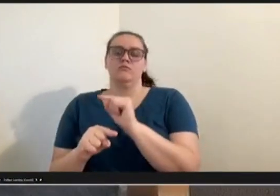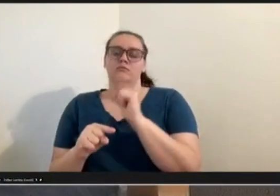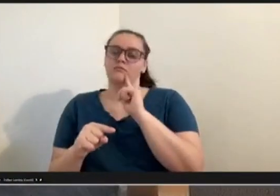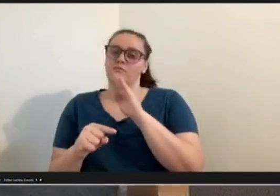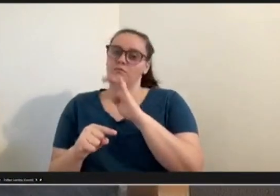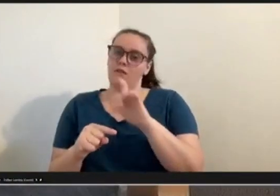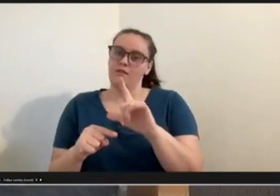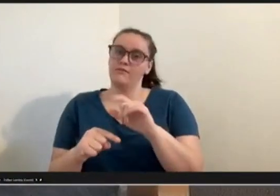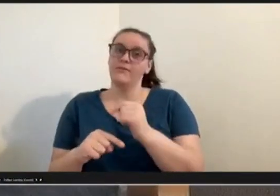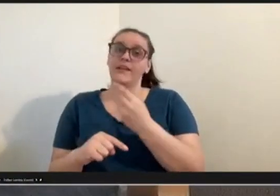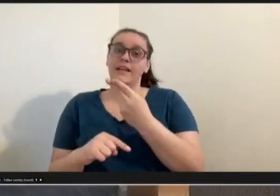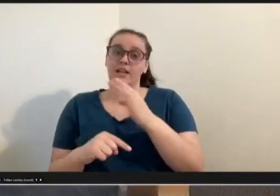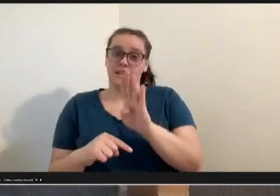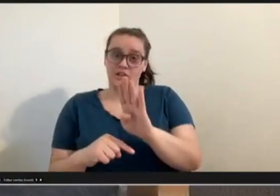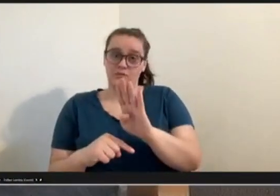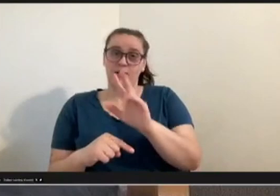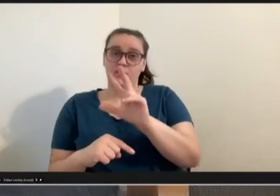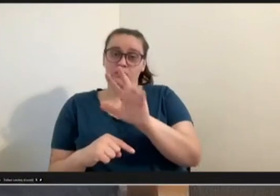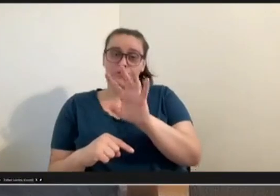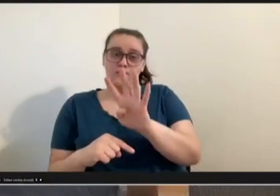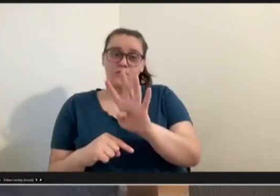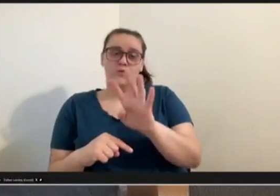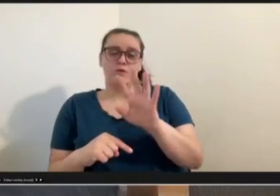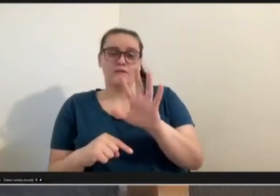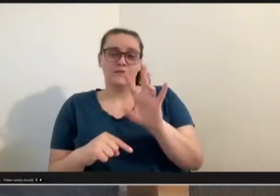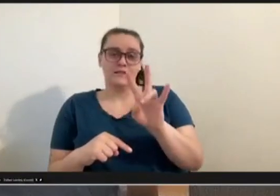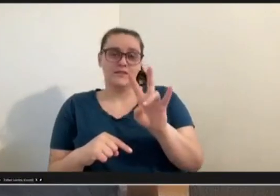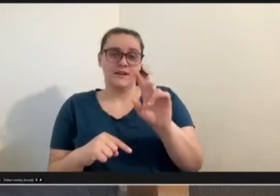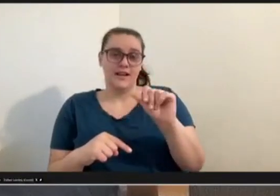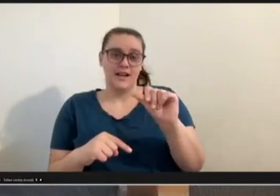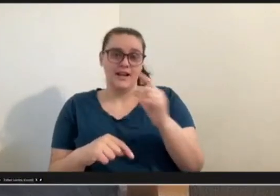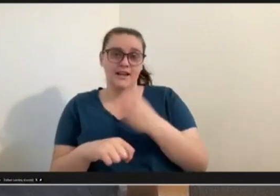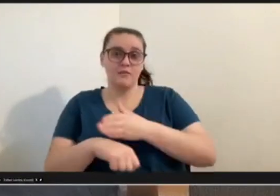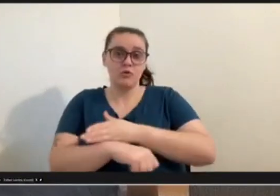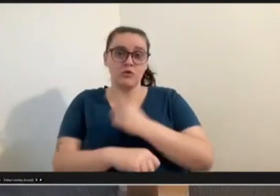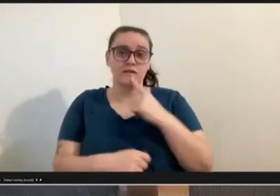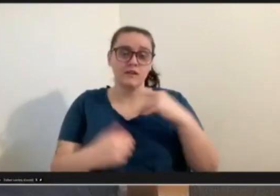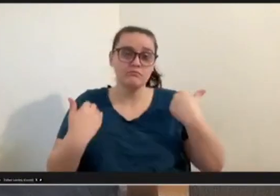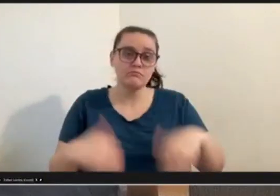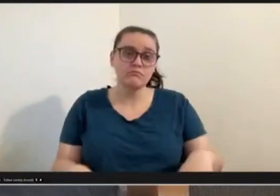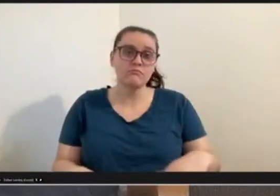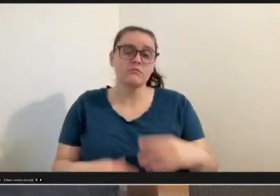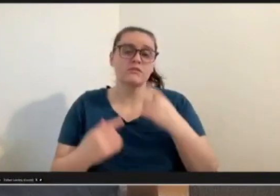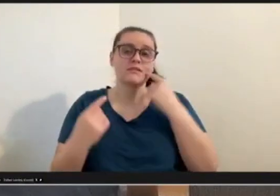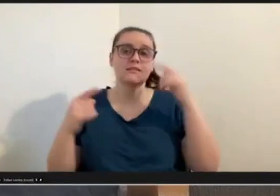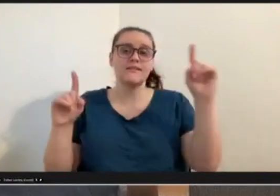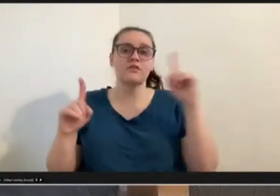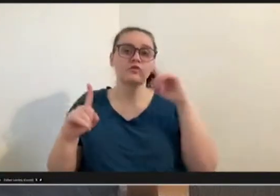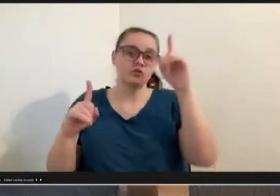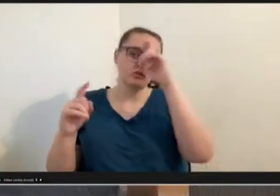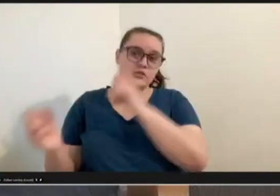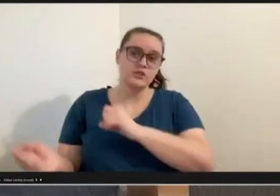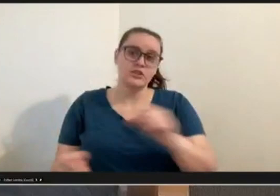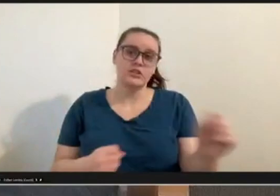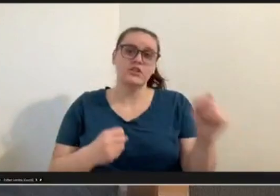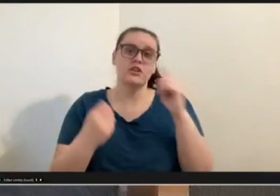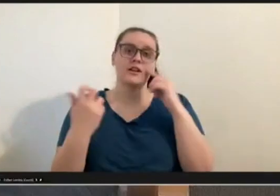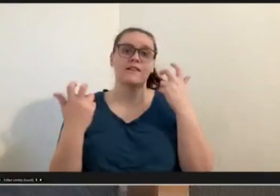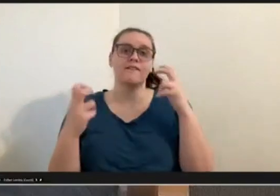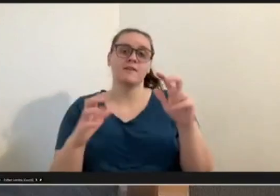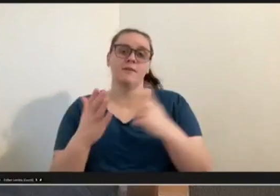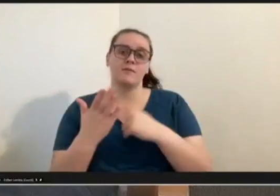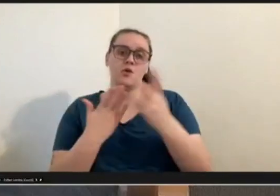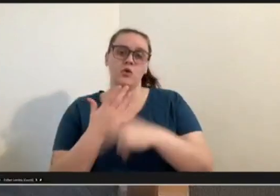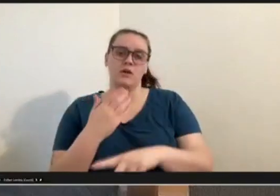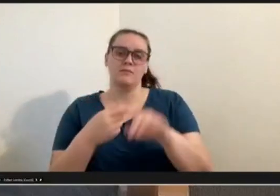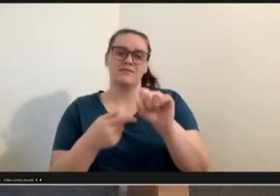Bill 3457A improved on the highly successful Strategic Investment Program, SIP program. The